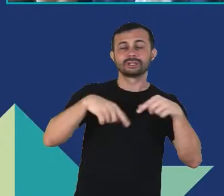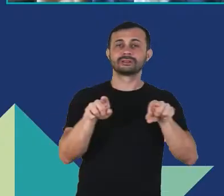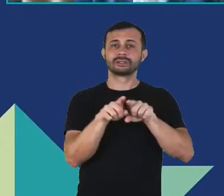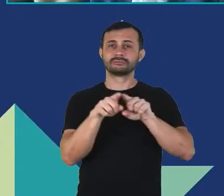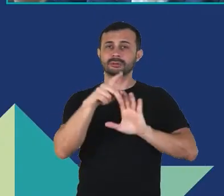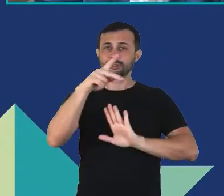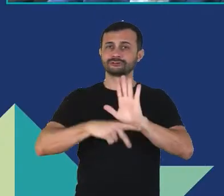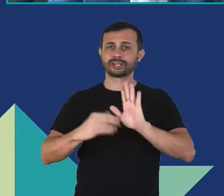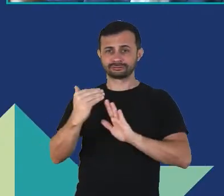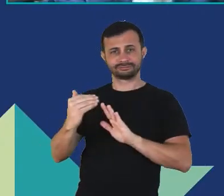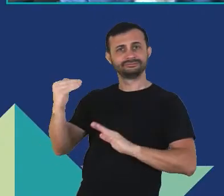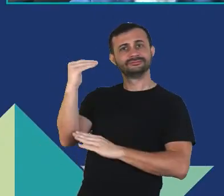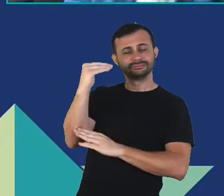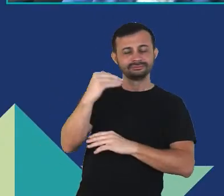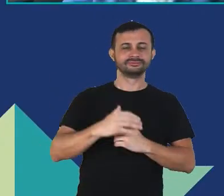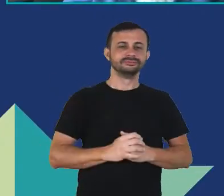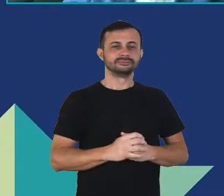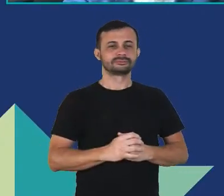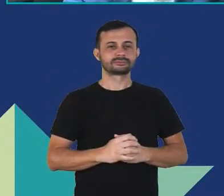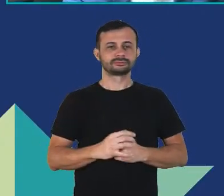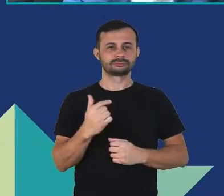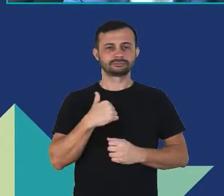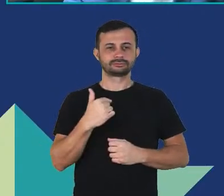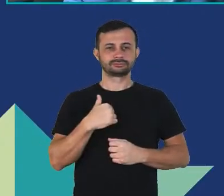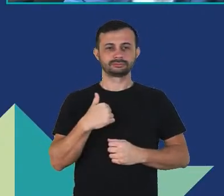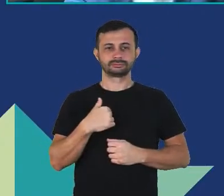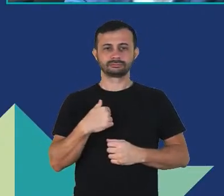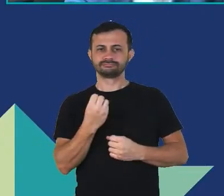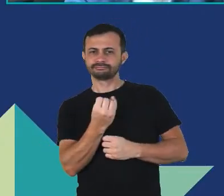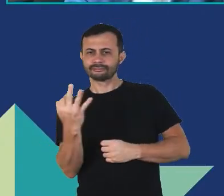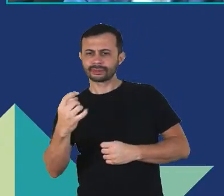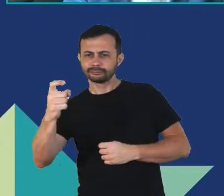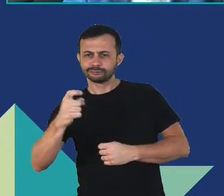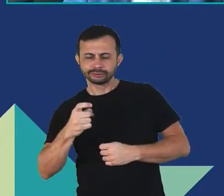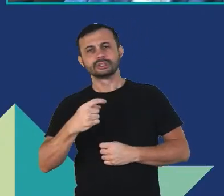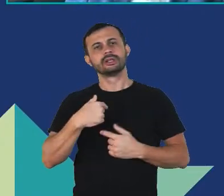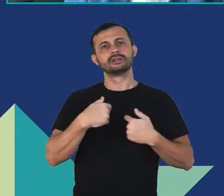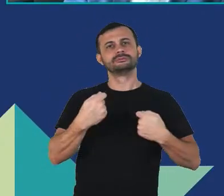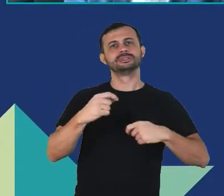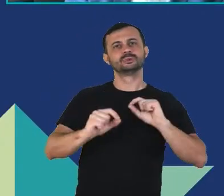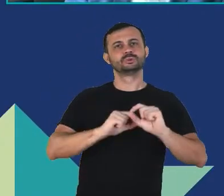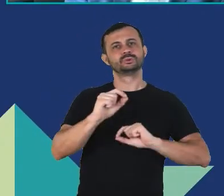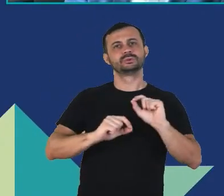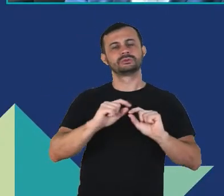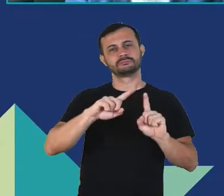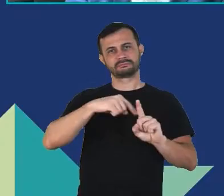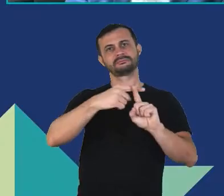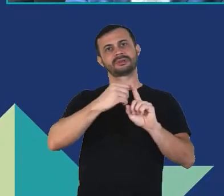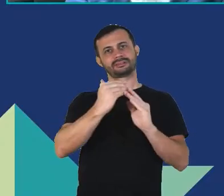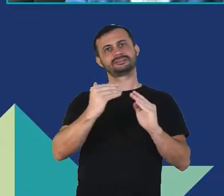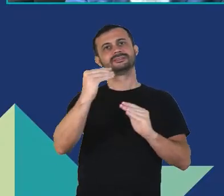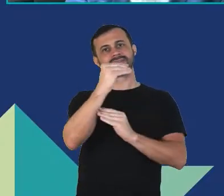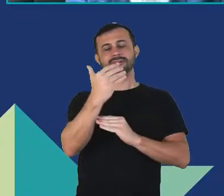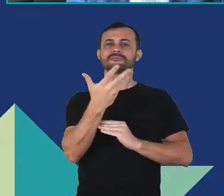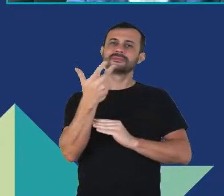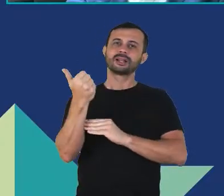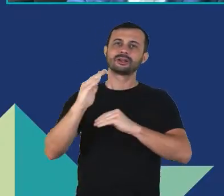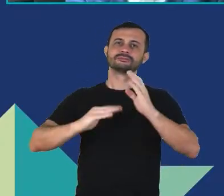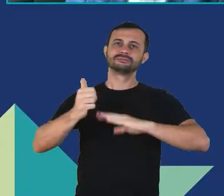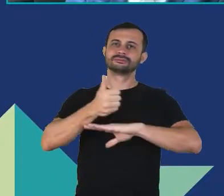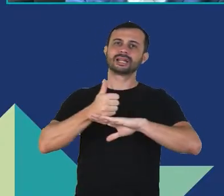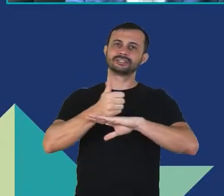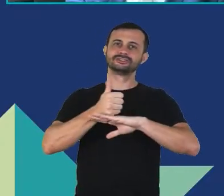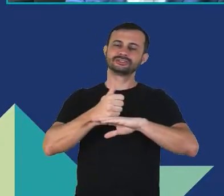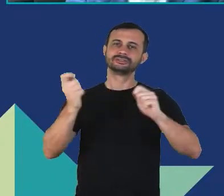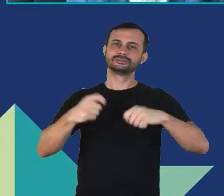X, maybe you do it a bit more. Follow leading practices. Don't save money on investigation. We've seen some